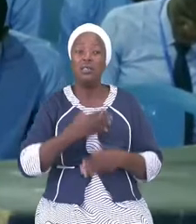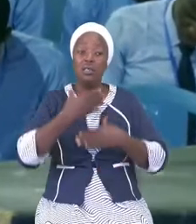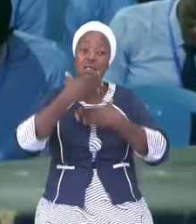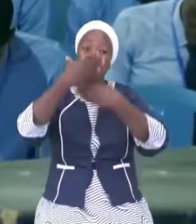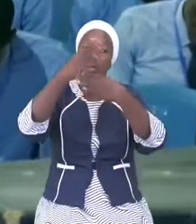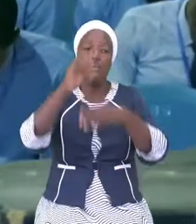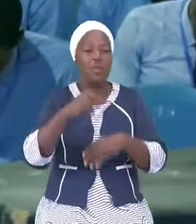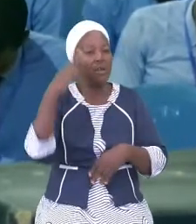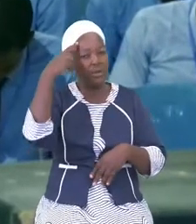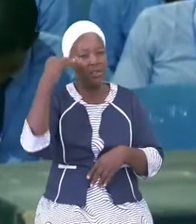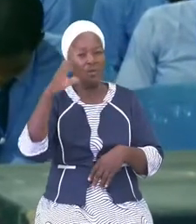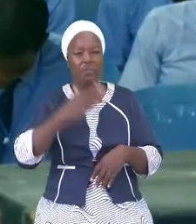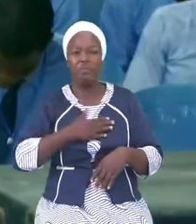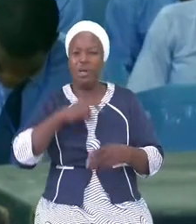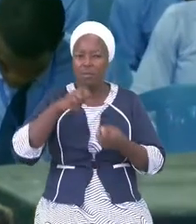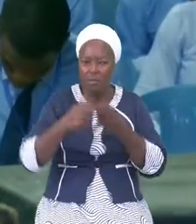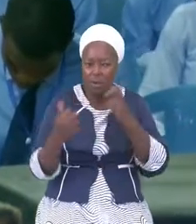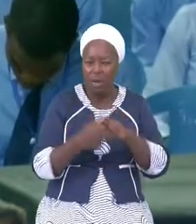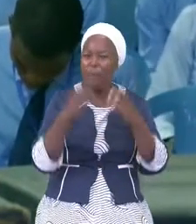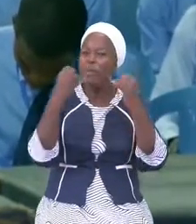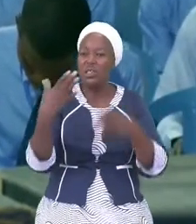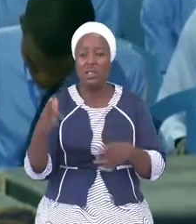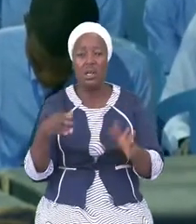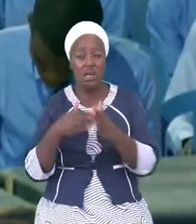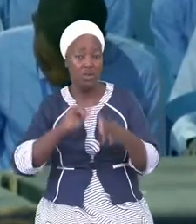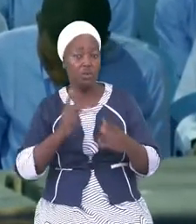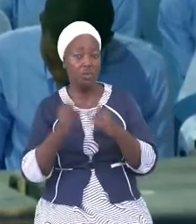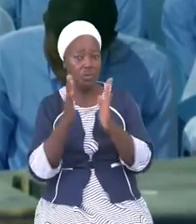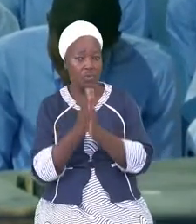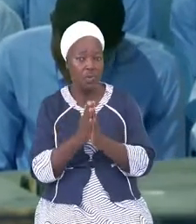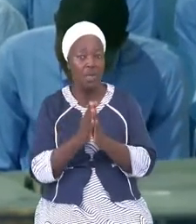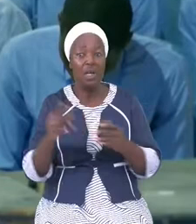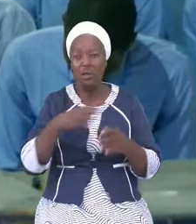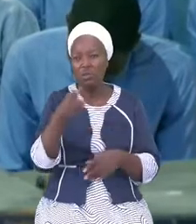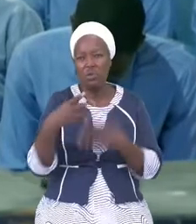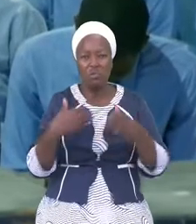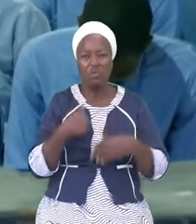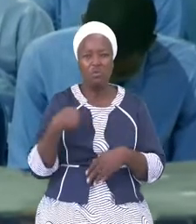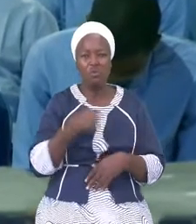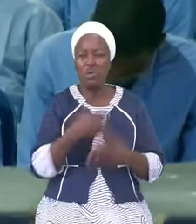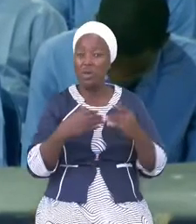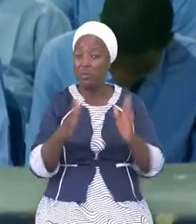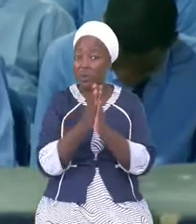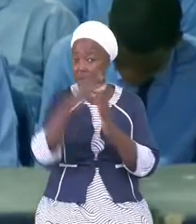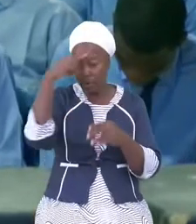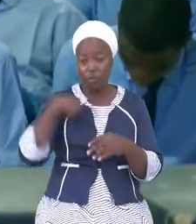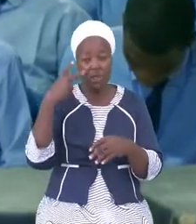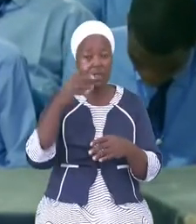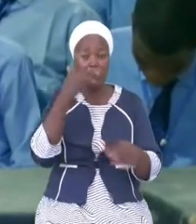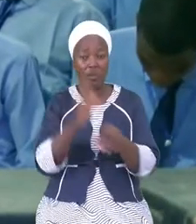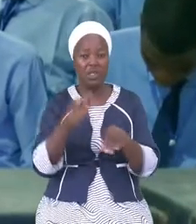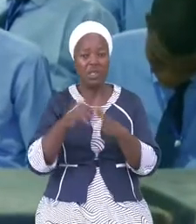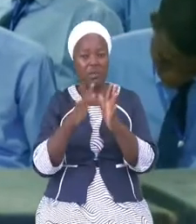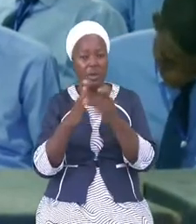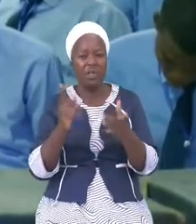my affliction. Many things lead us to pray. We might pray because we see the promises of the Bible and we're so